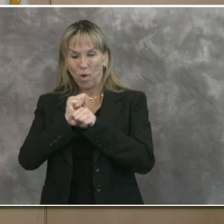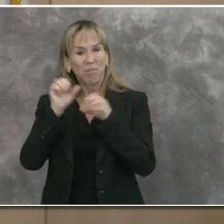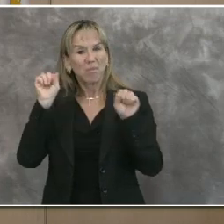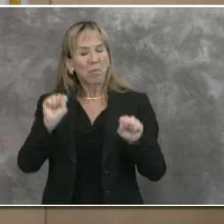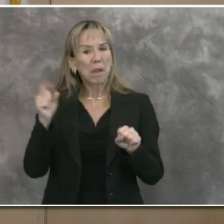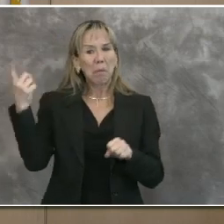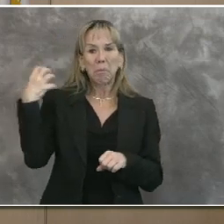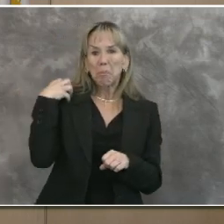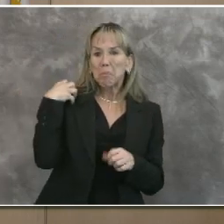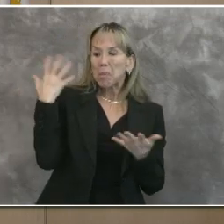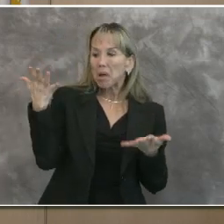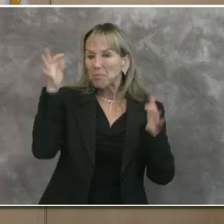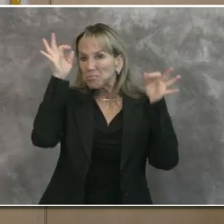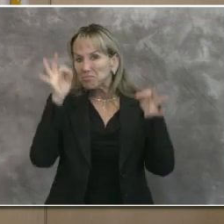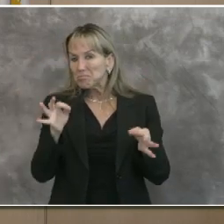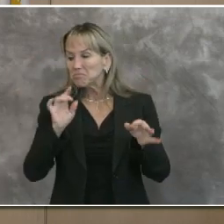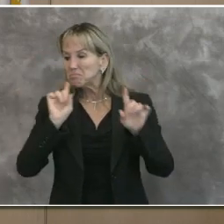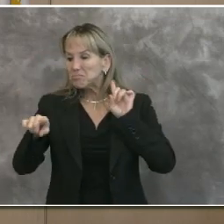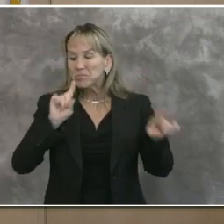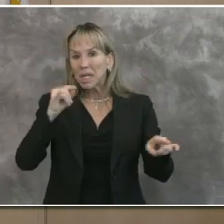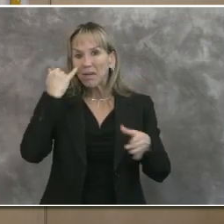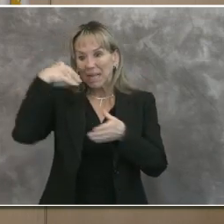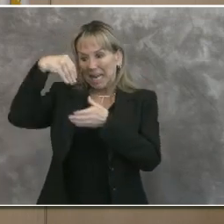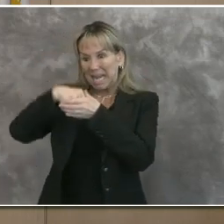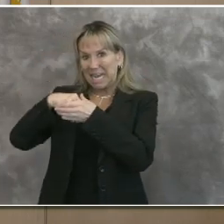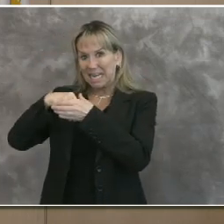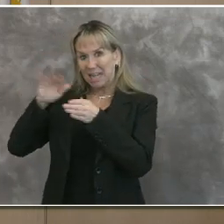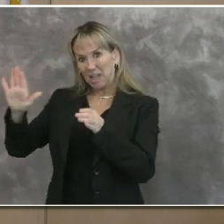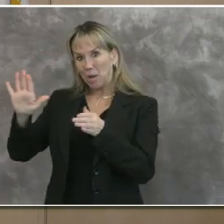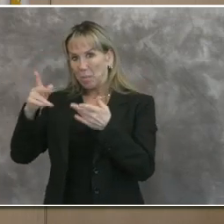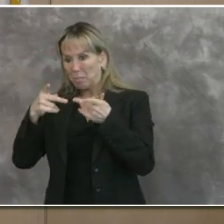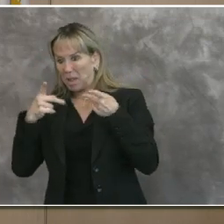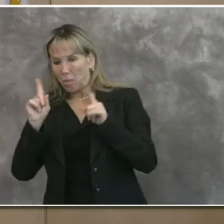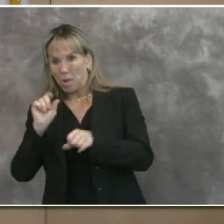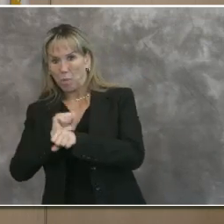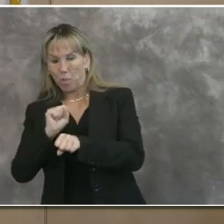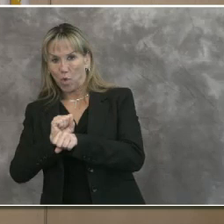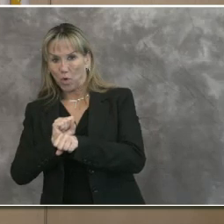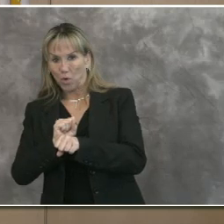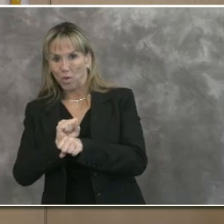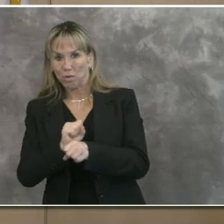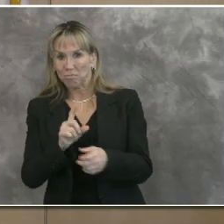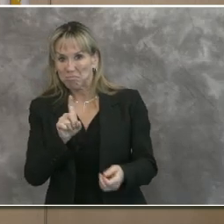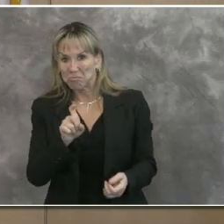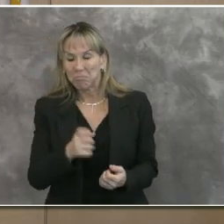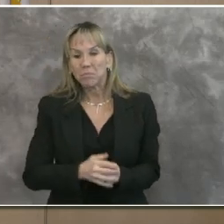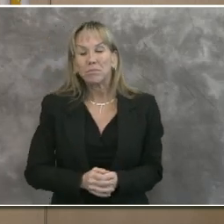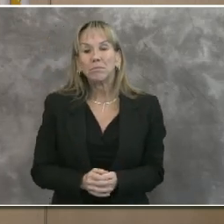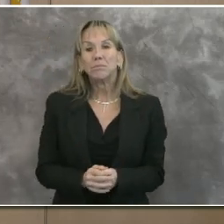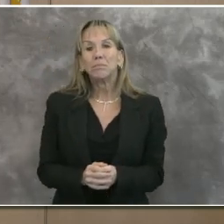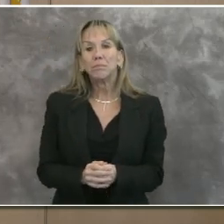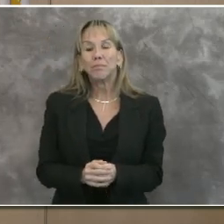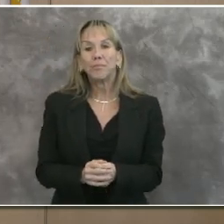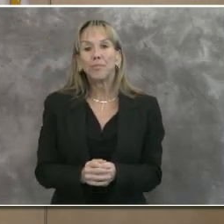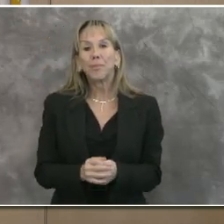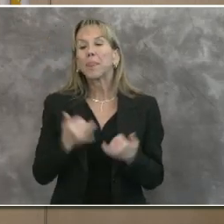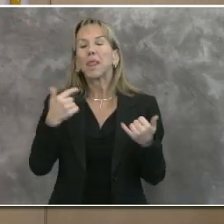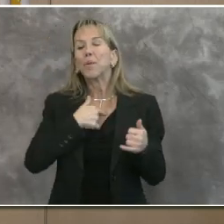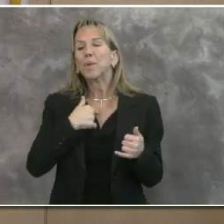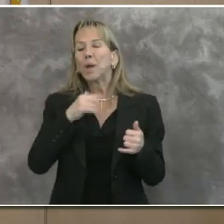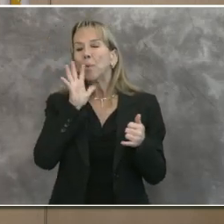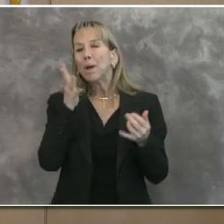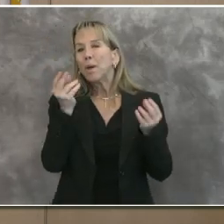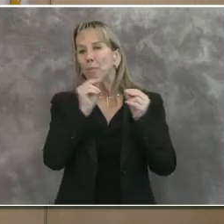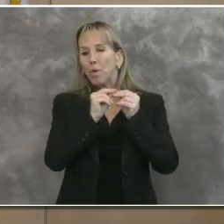face coverings should be required within that work environment? We will be expanding. As you are aware, currently